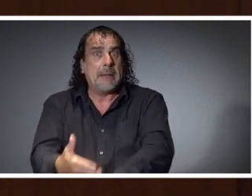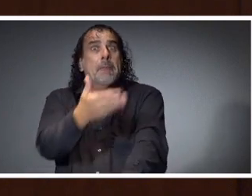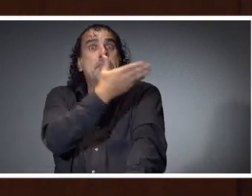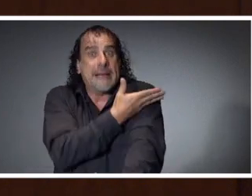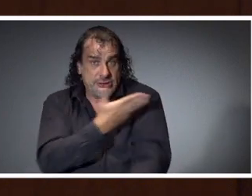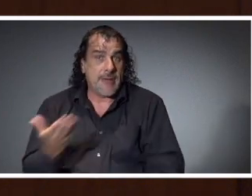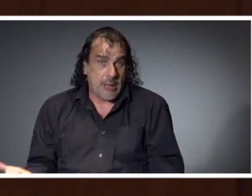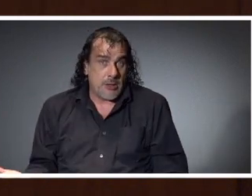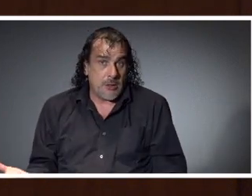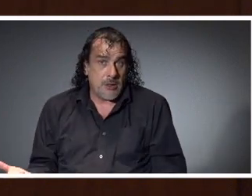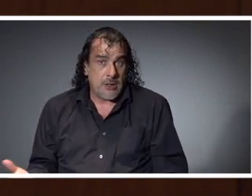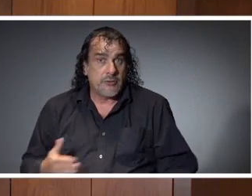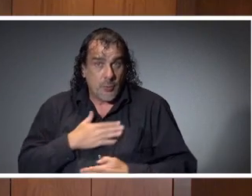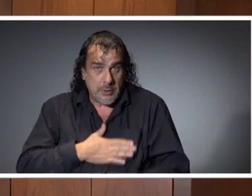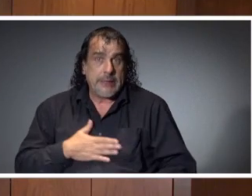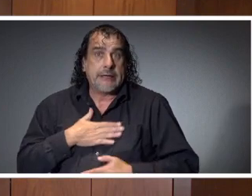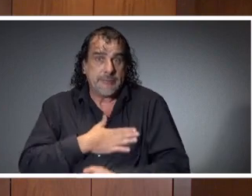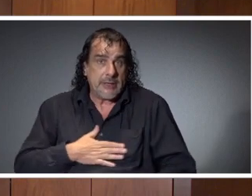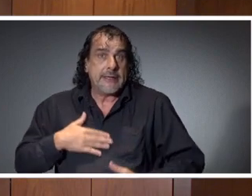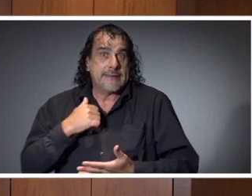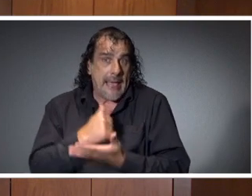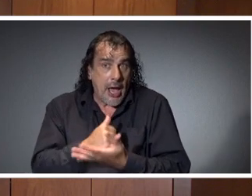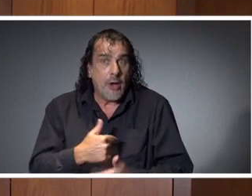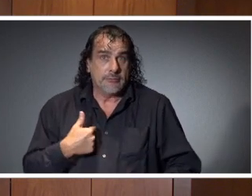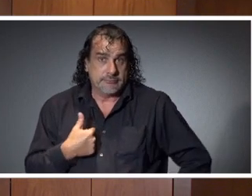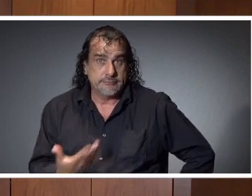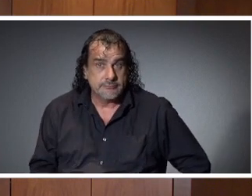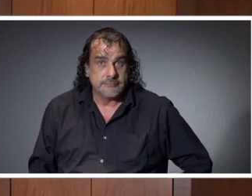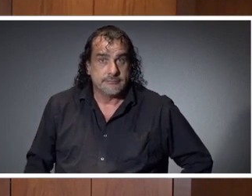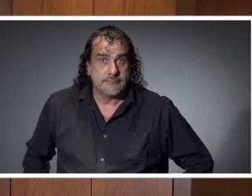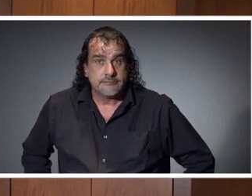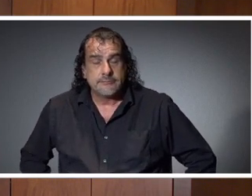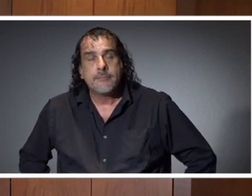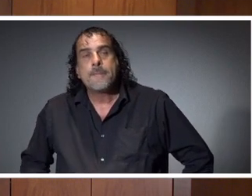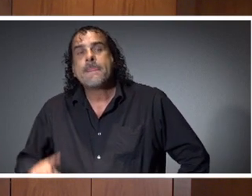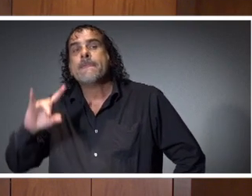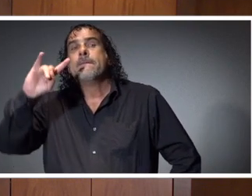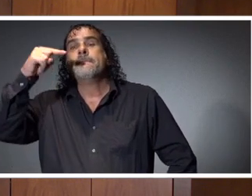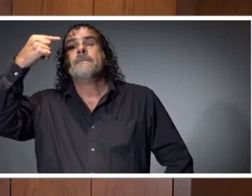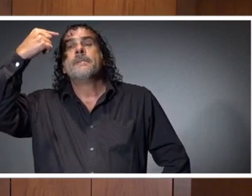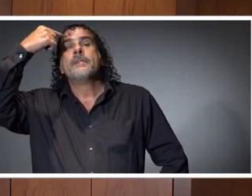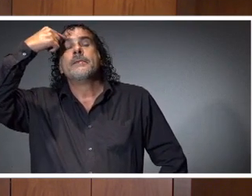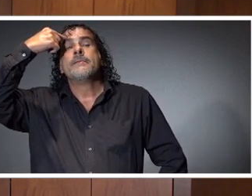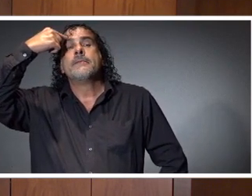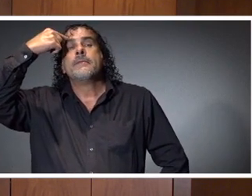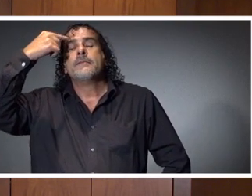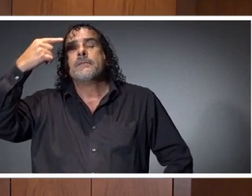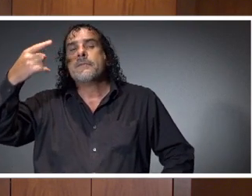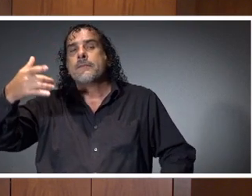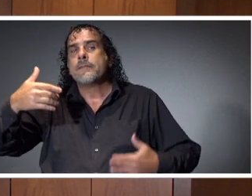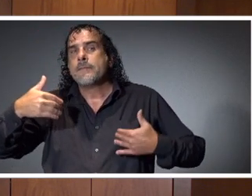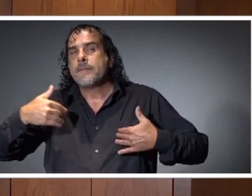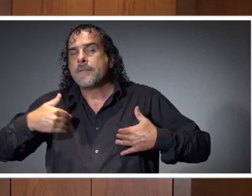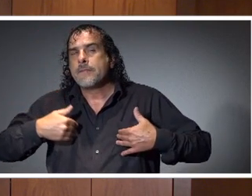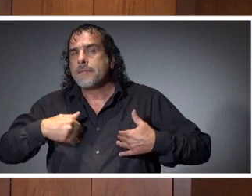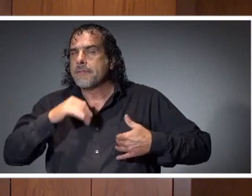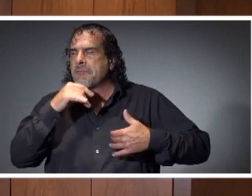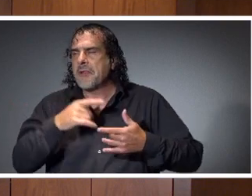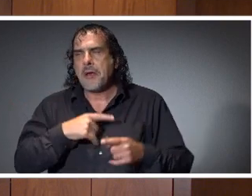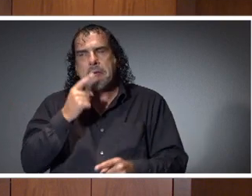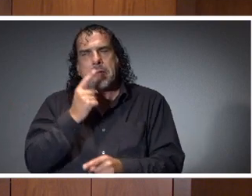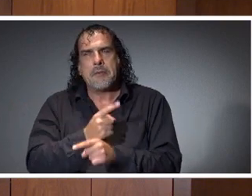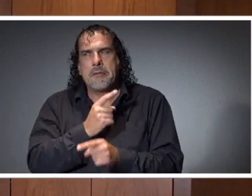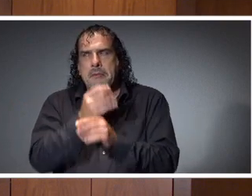please, please keep up the effort. Governor, There's been inconsistent information on the